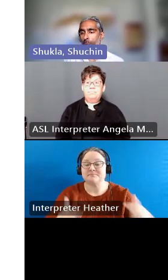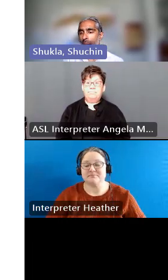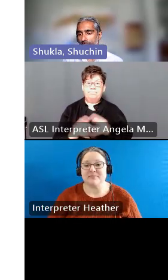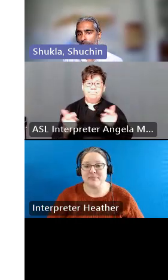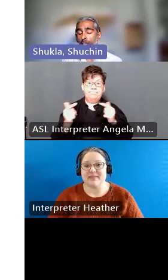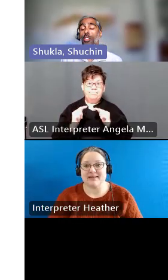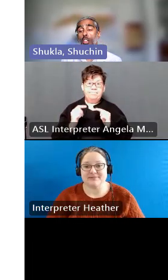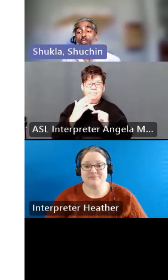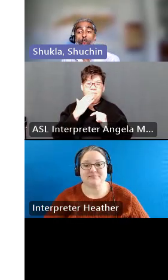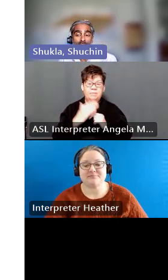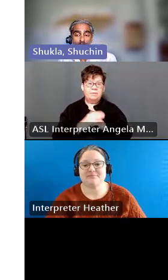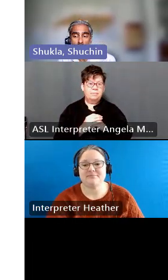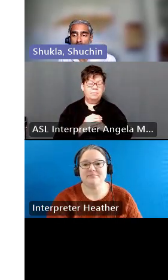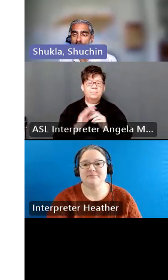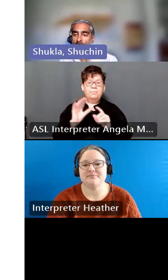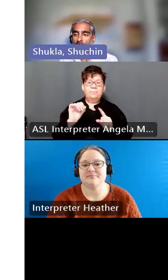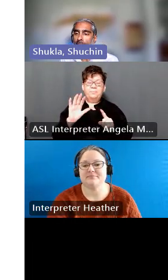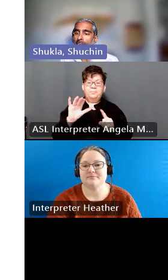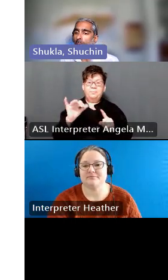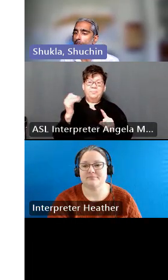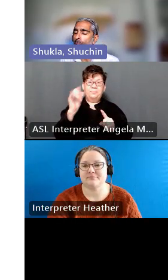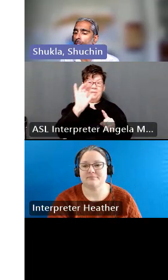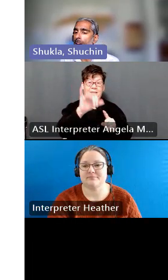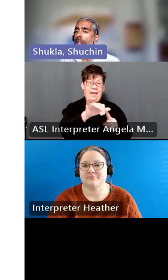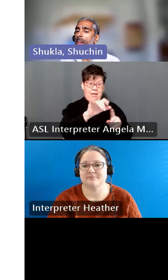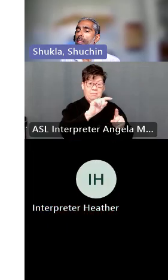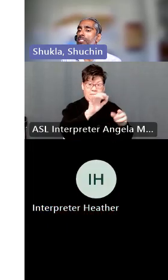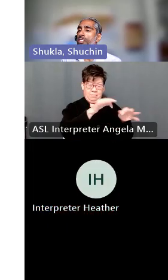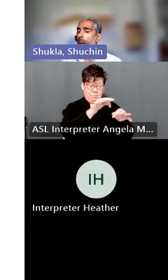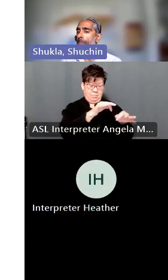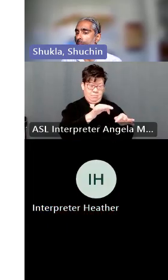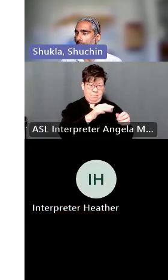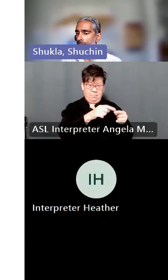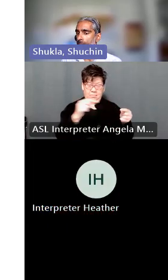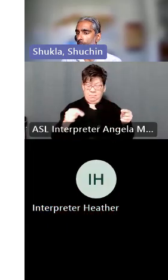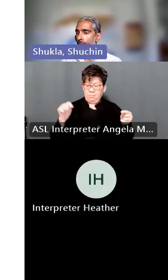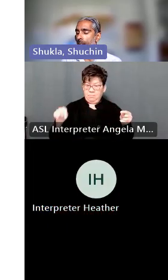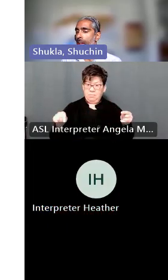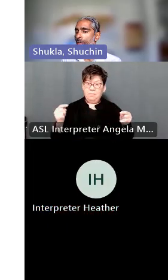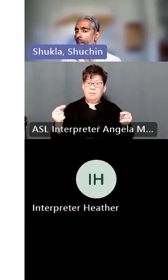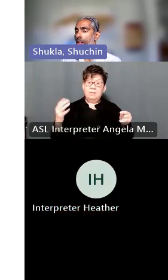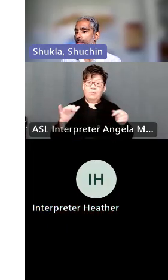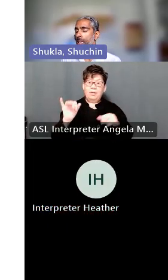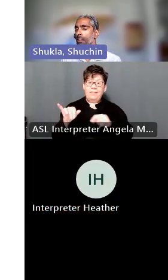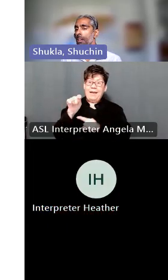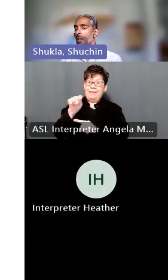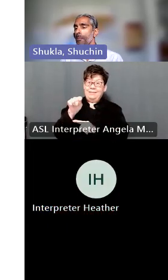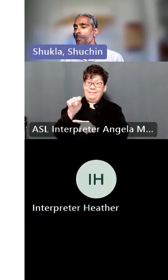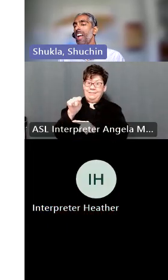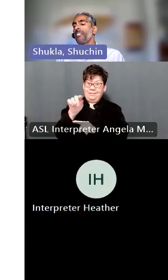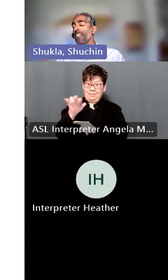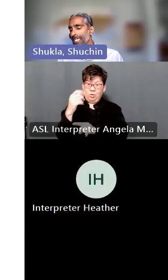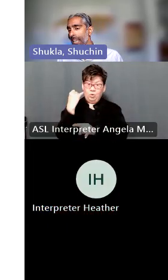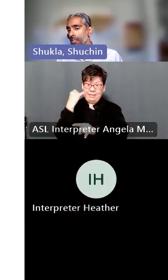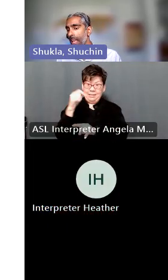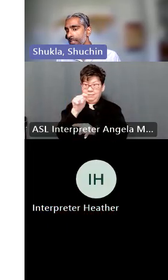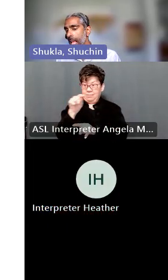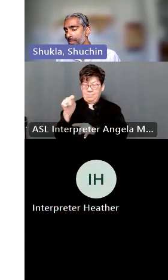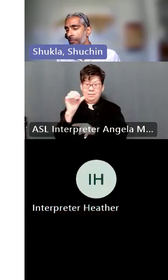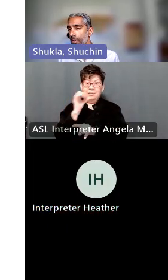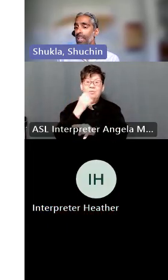So let's contrast that. So in the way this works is you get someone up here, they just stop using, right? Because now they're not